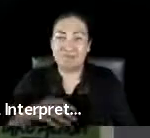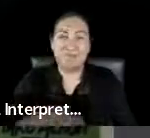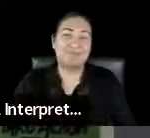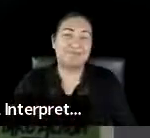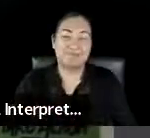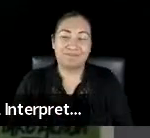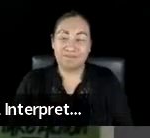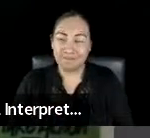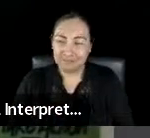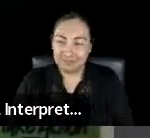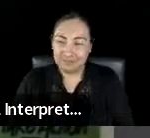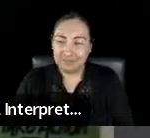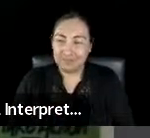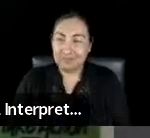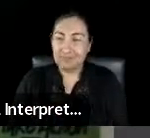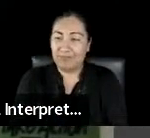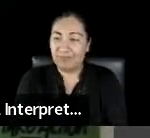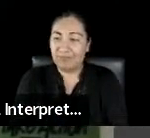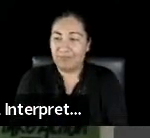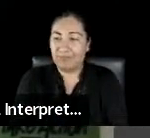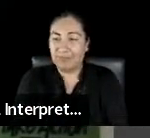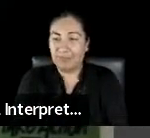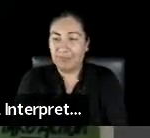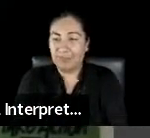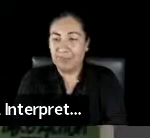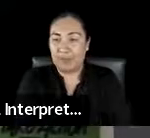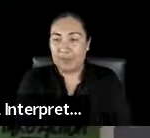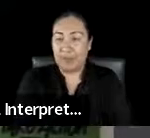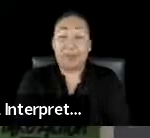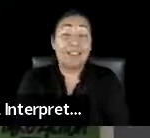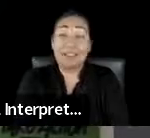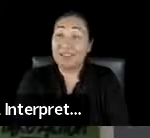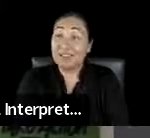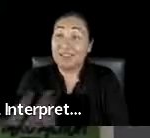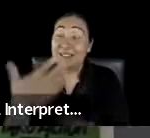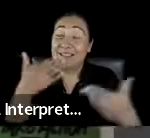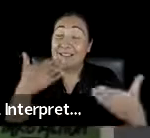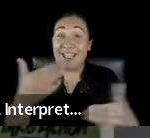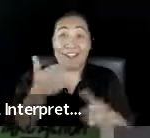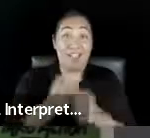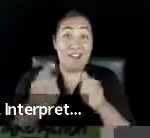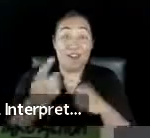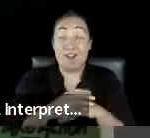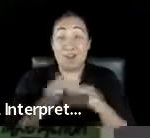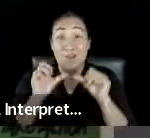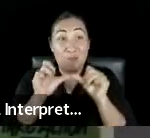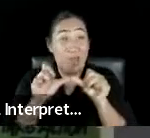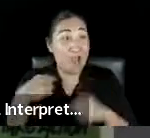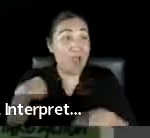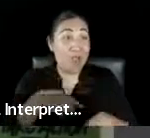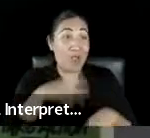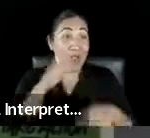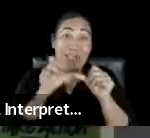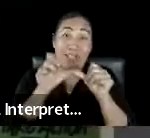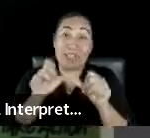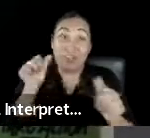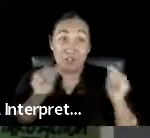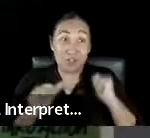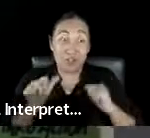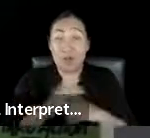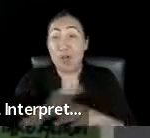touch. All right. So thanks, everyone, for rolling with it. We're going to continue on with the show, and we